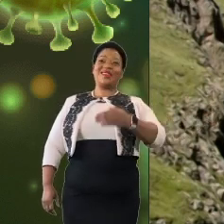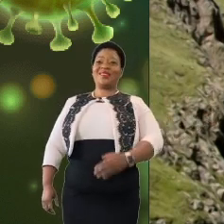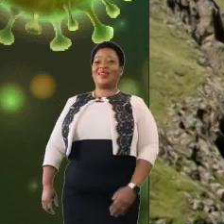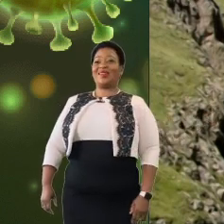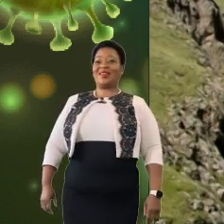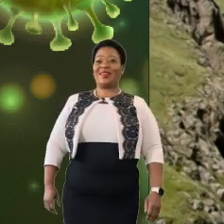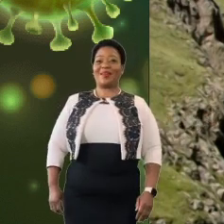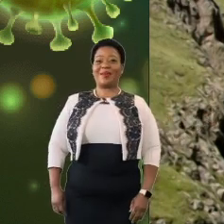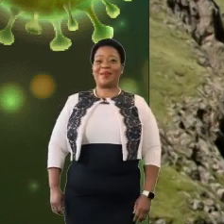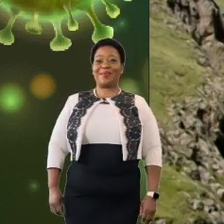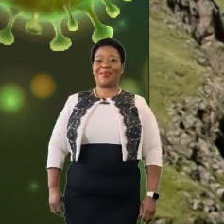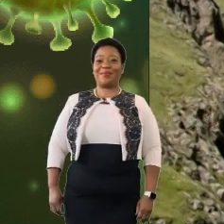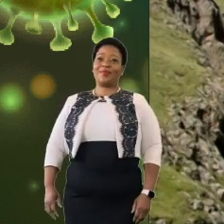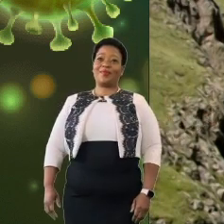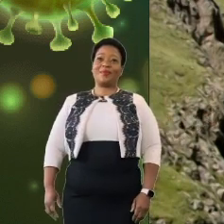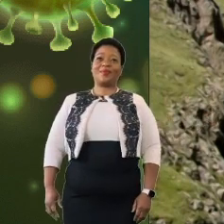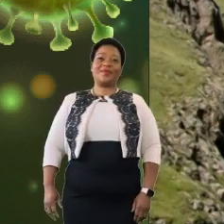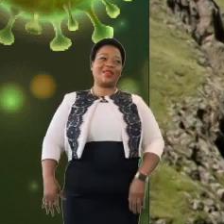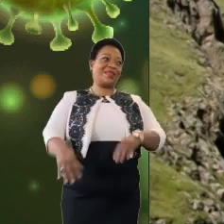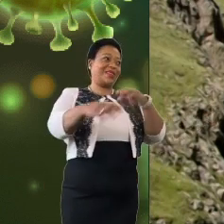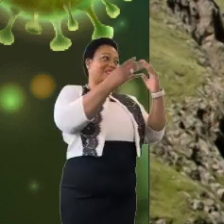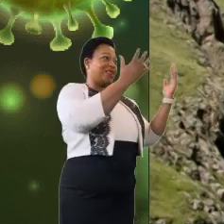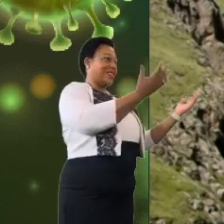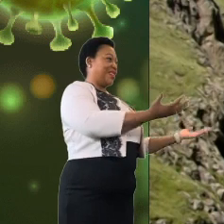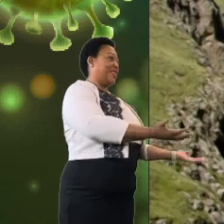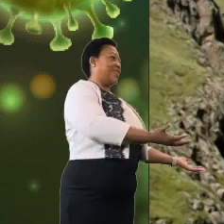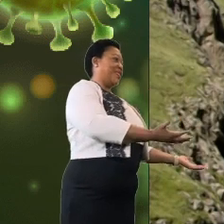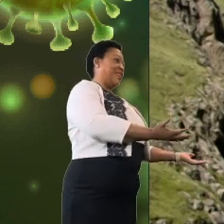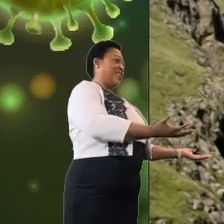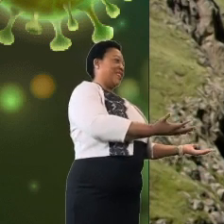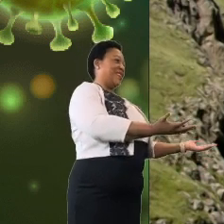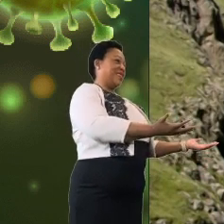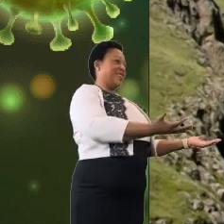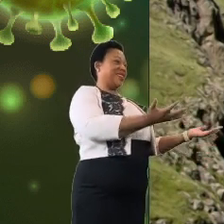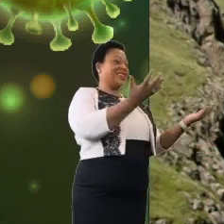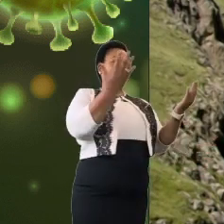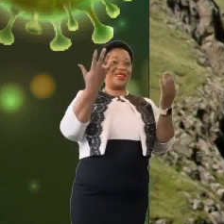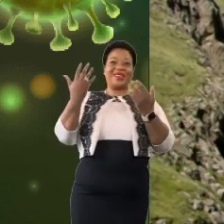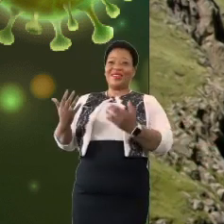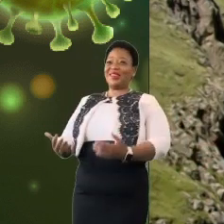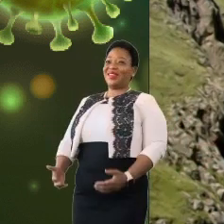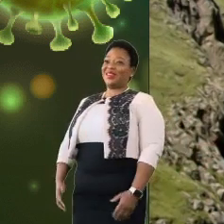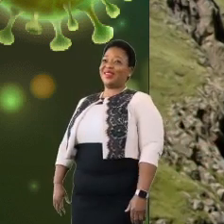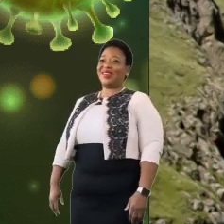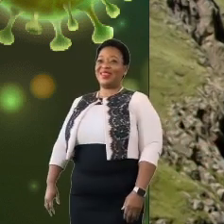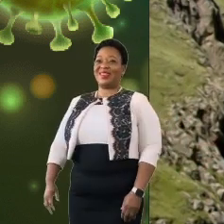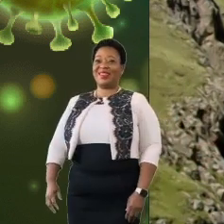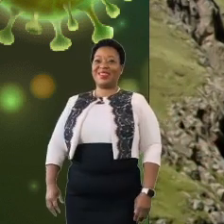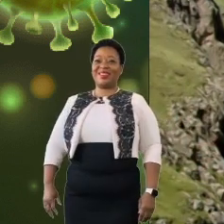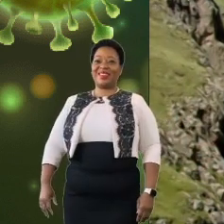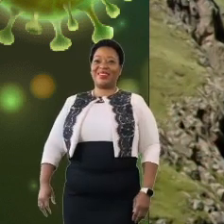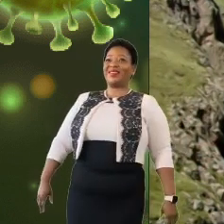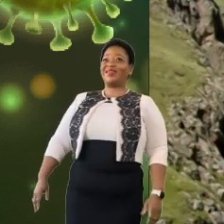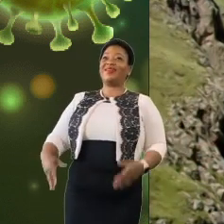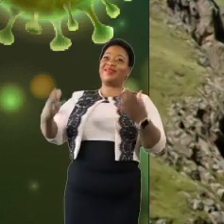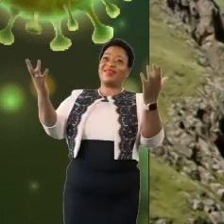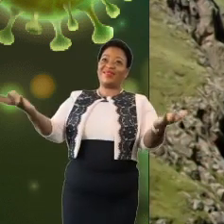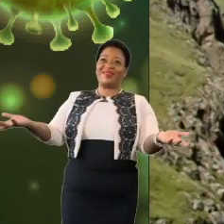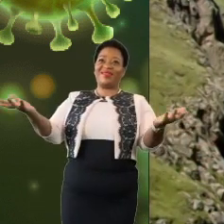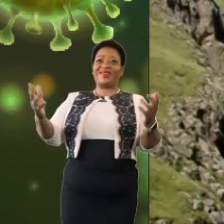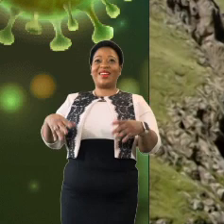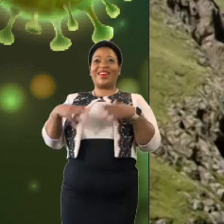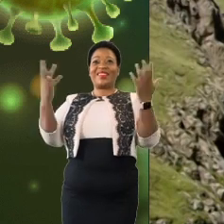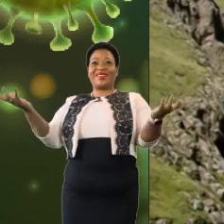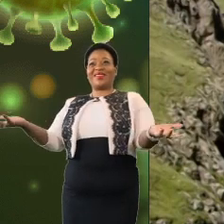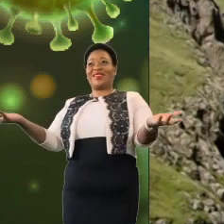there and introduce also the other members of the panel, I think, after you've given us your introductory words.